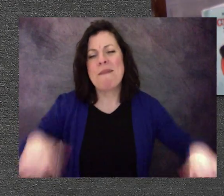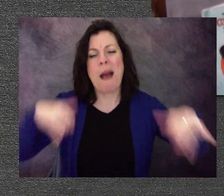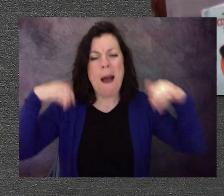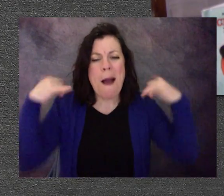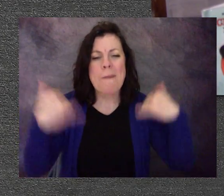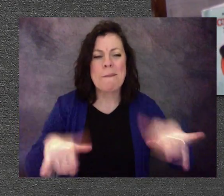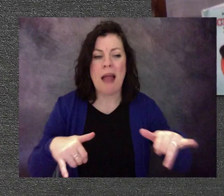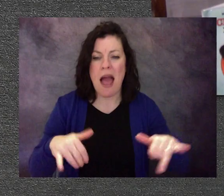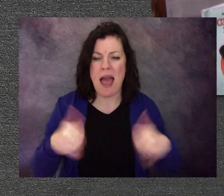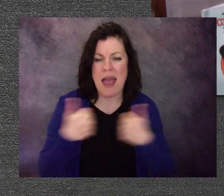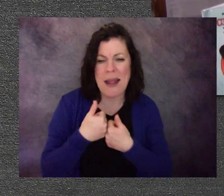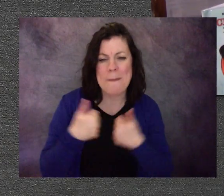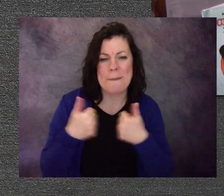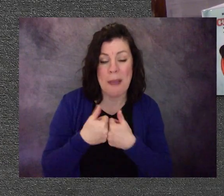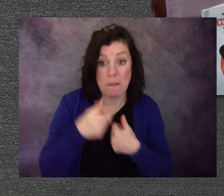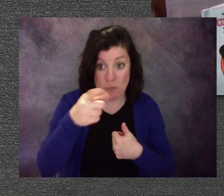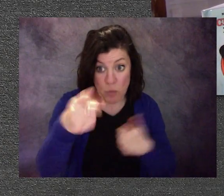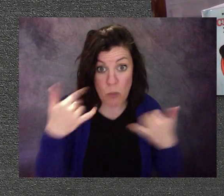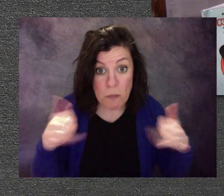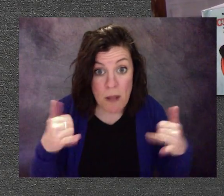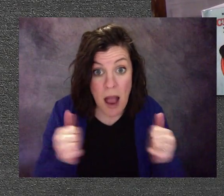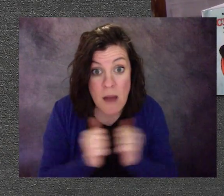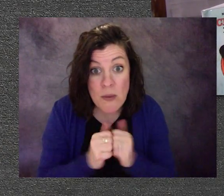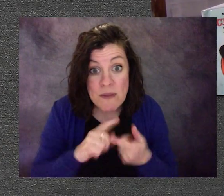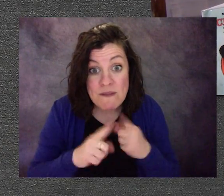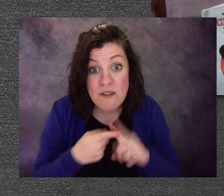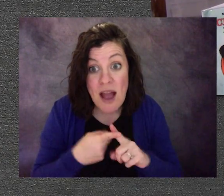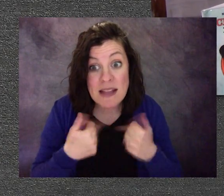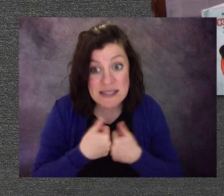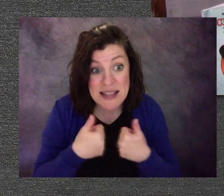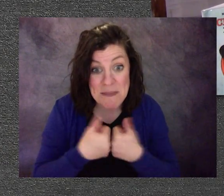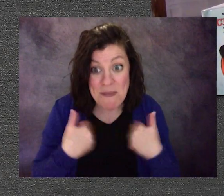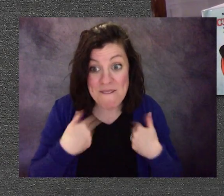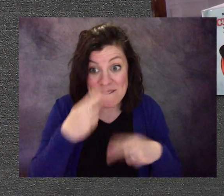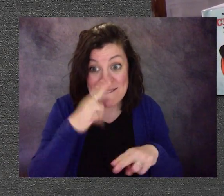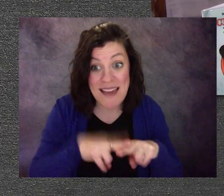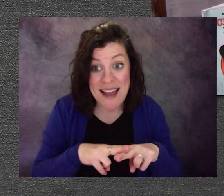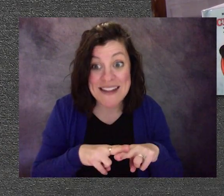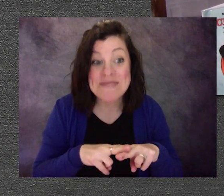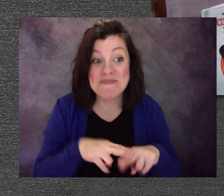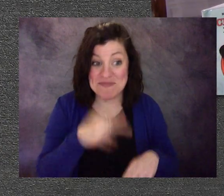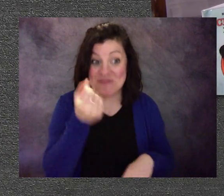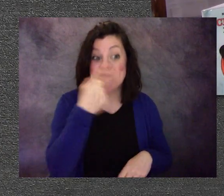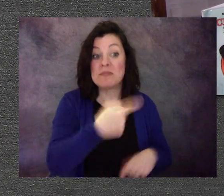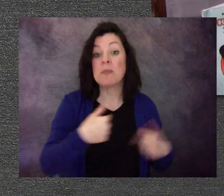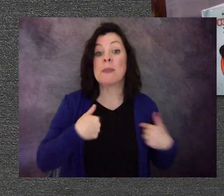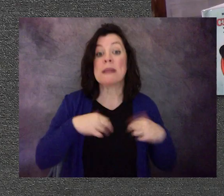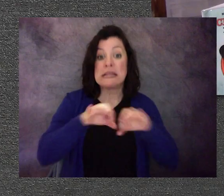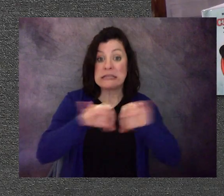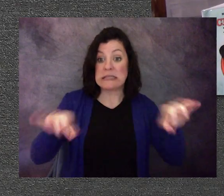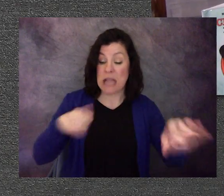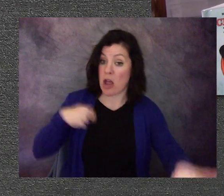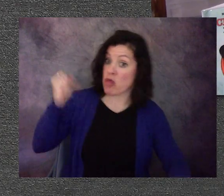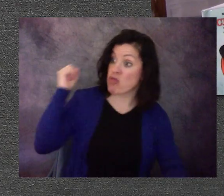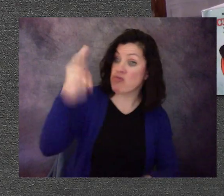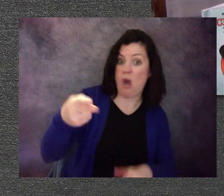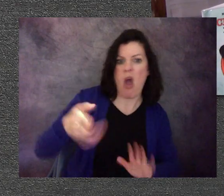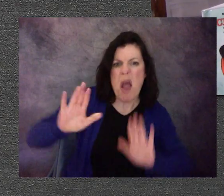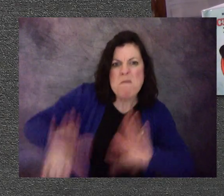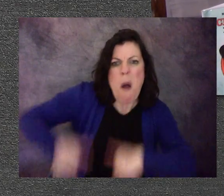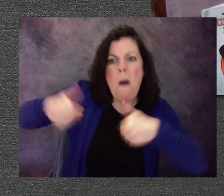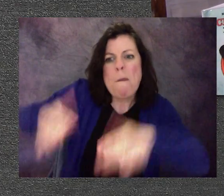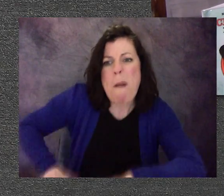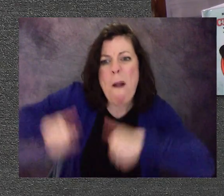friends? Do you have fun with your friends? I throw a stick and he brings it back to me.